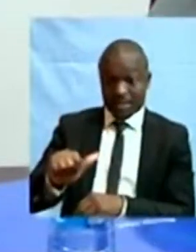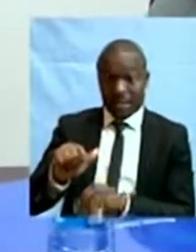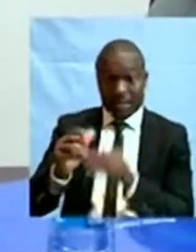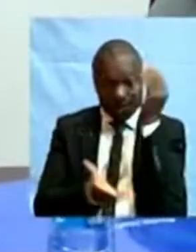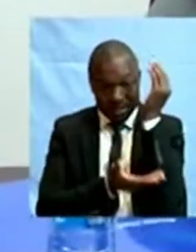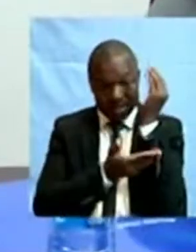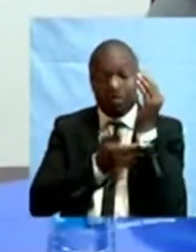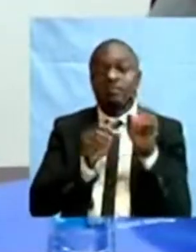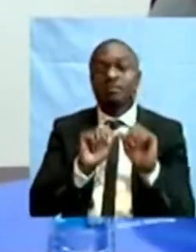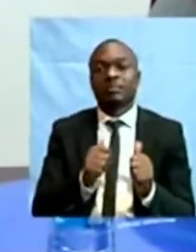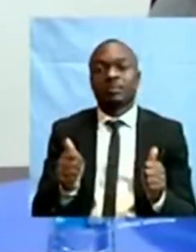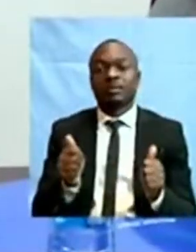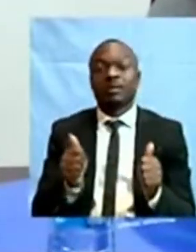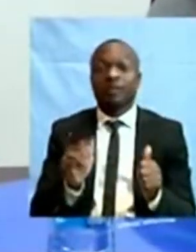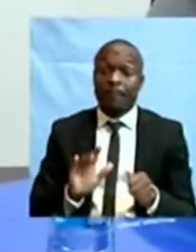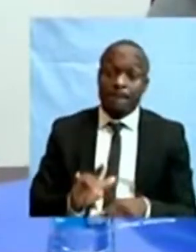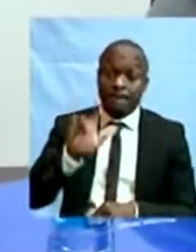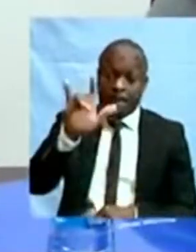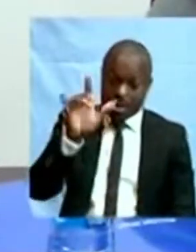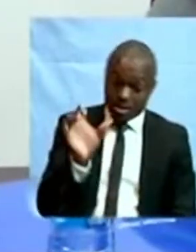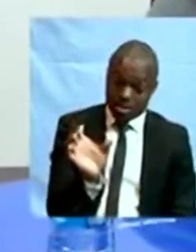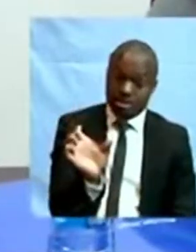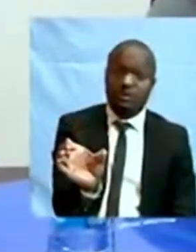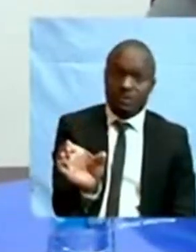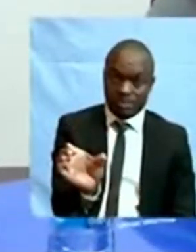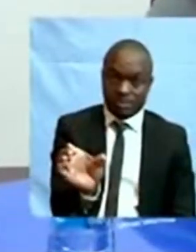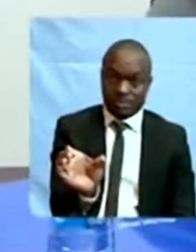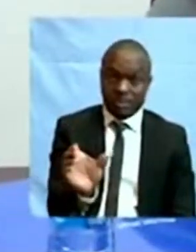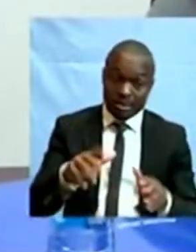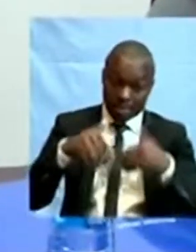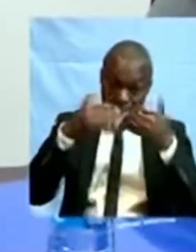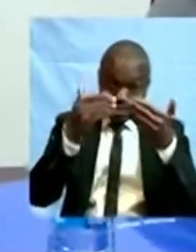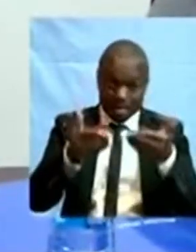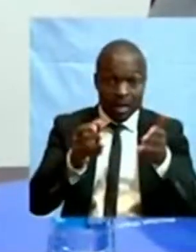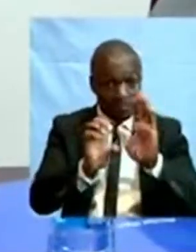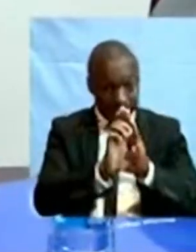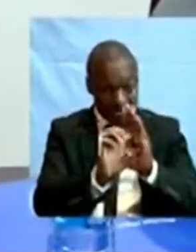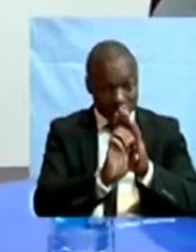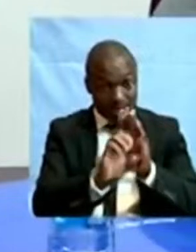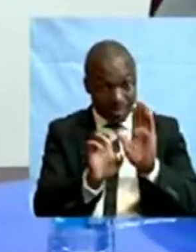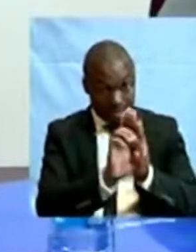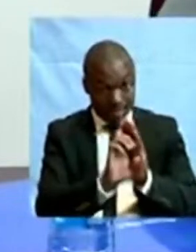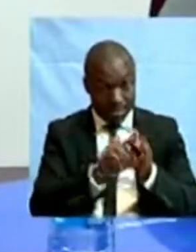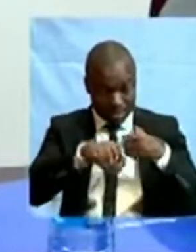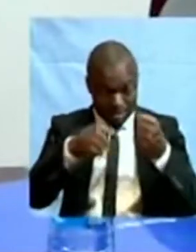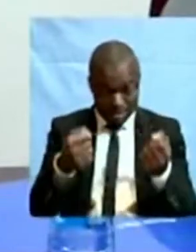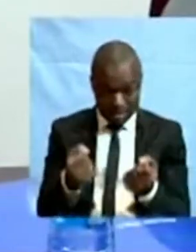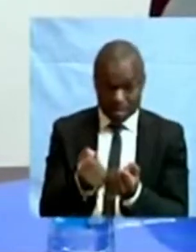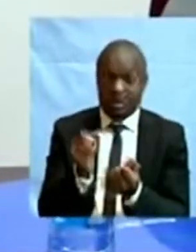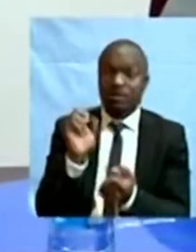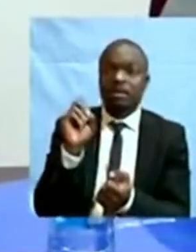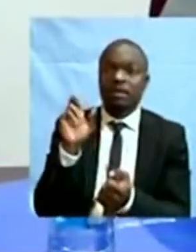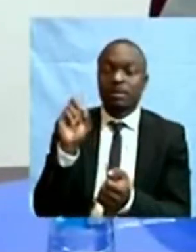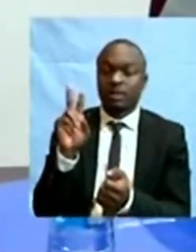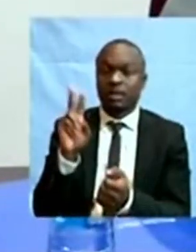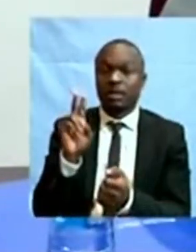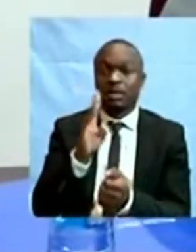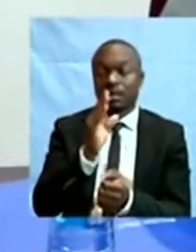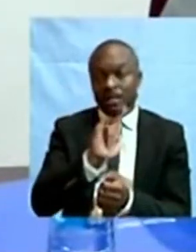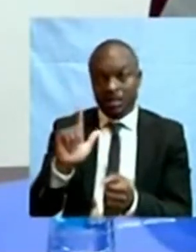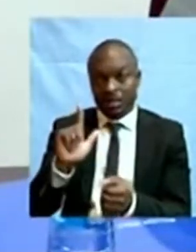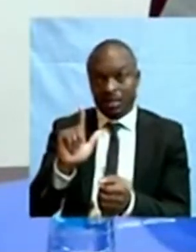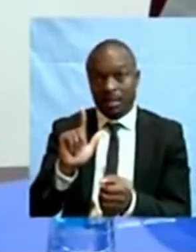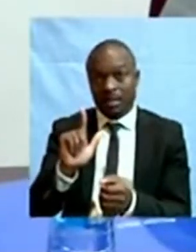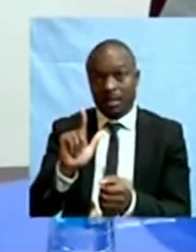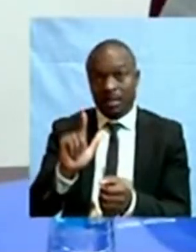improve the efficiency in the aviation sector. We give a couple of examples. For example, Section 12 of the bill replaces and repeals